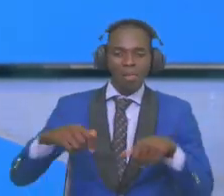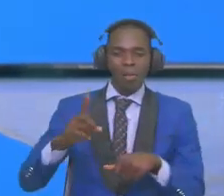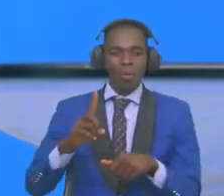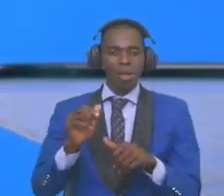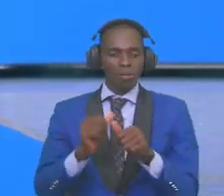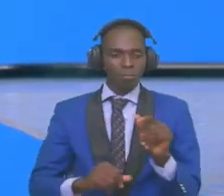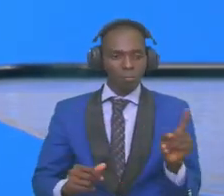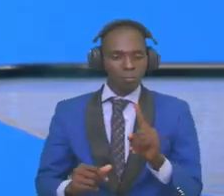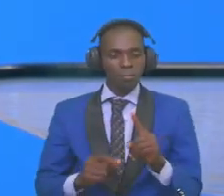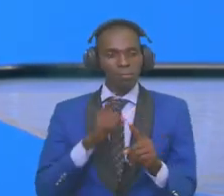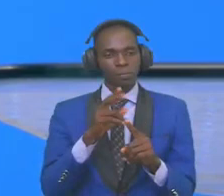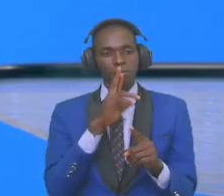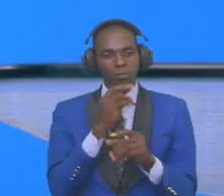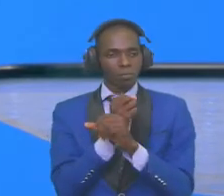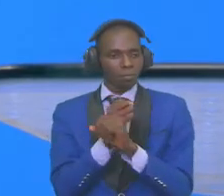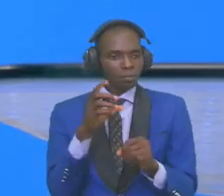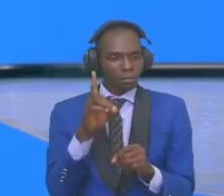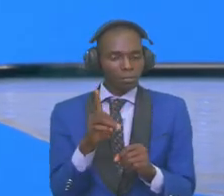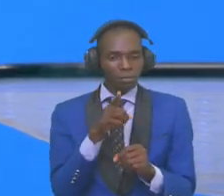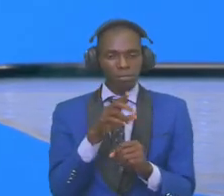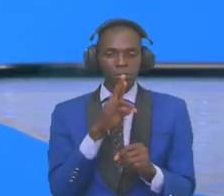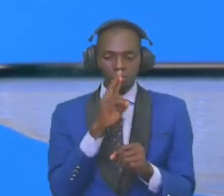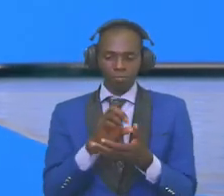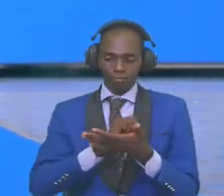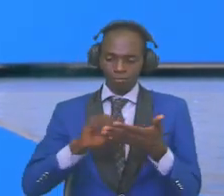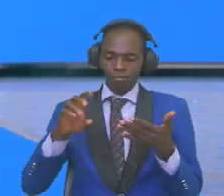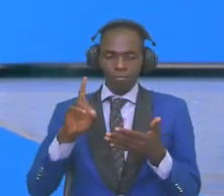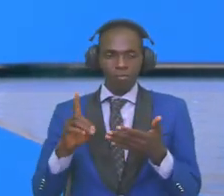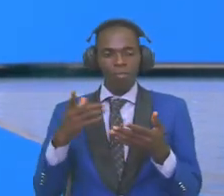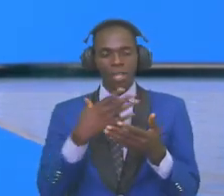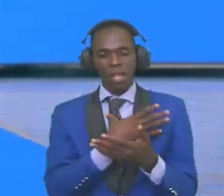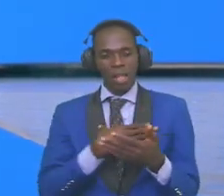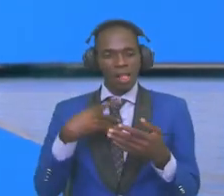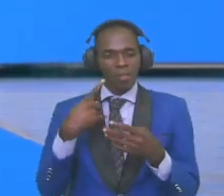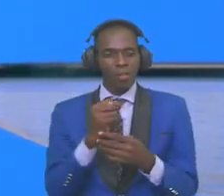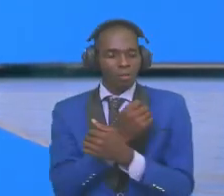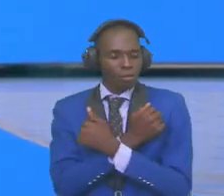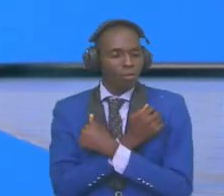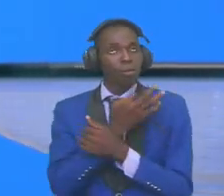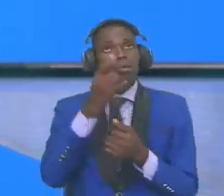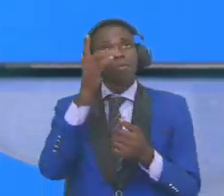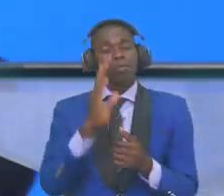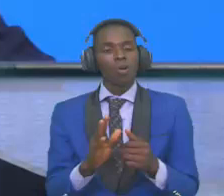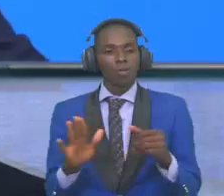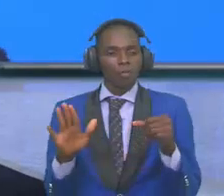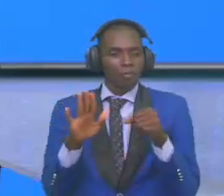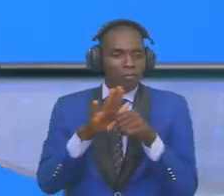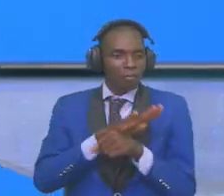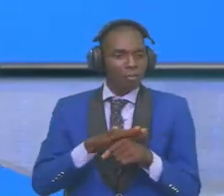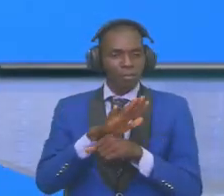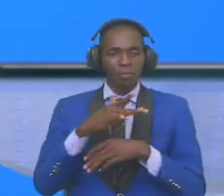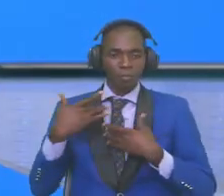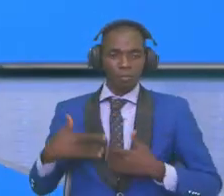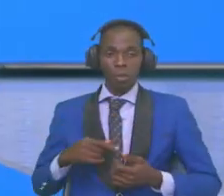you're saved, you're sanctified, and the love of God fills your heart. With that love